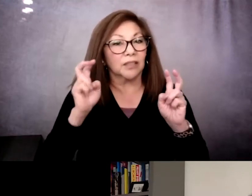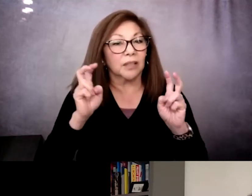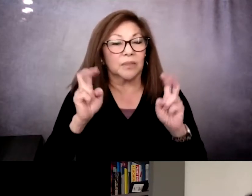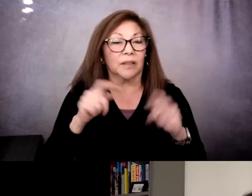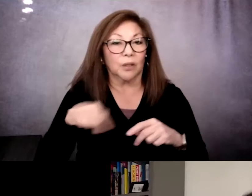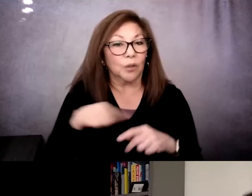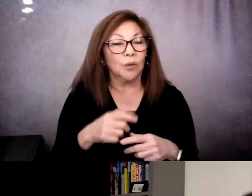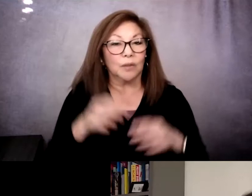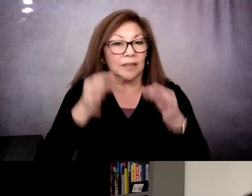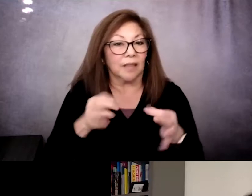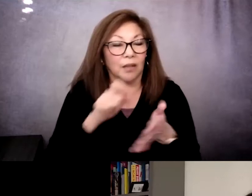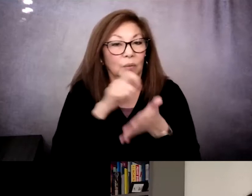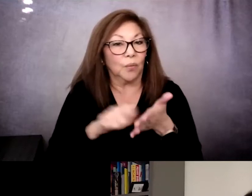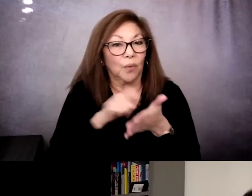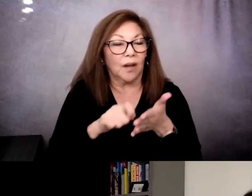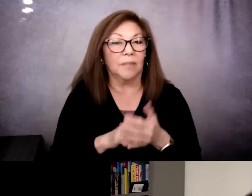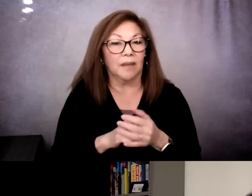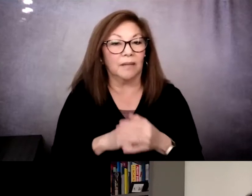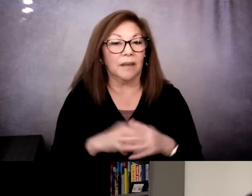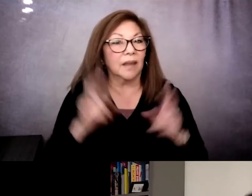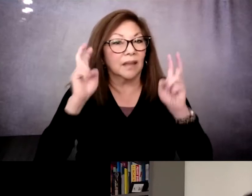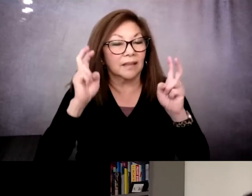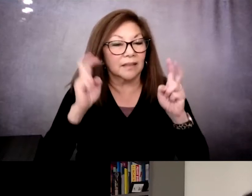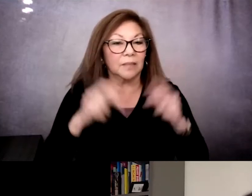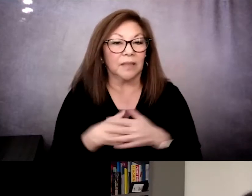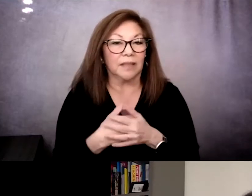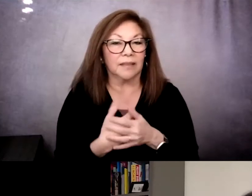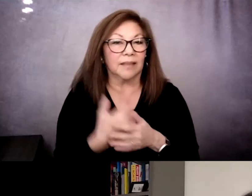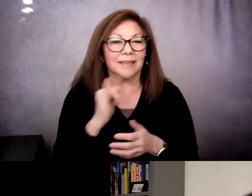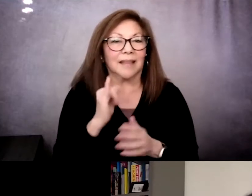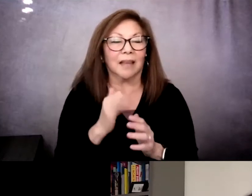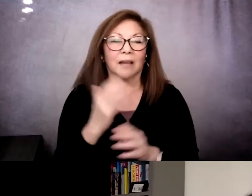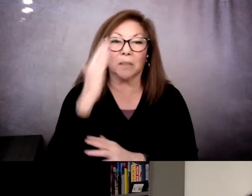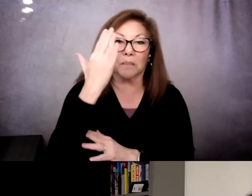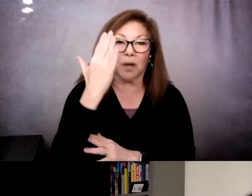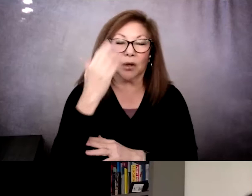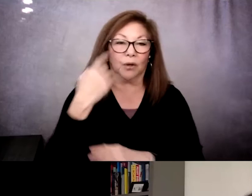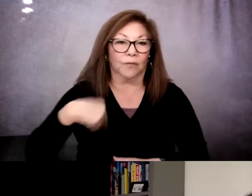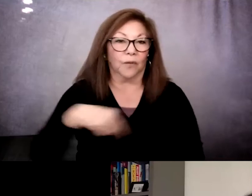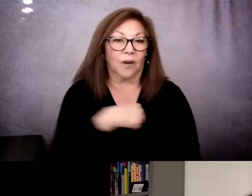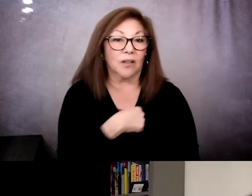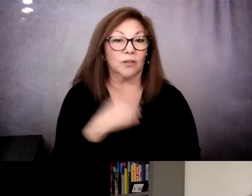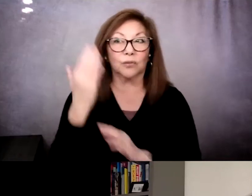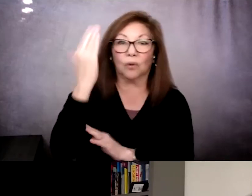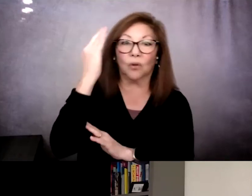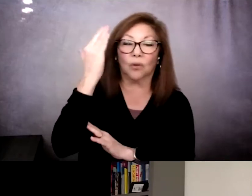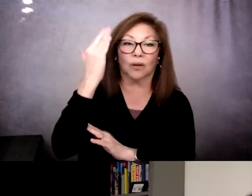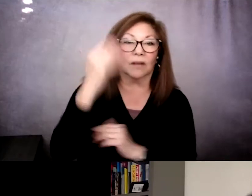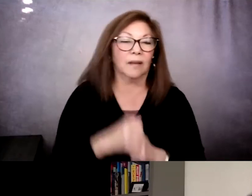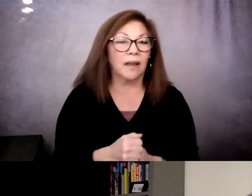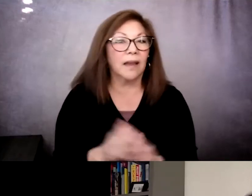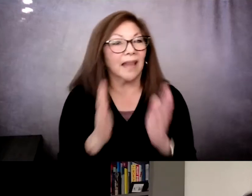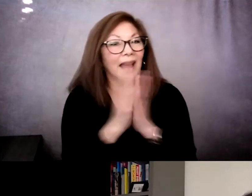about, what they do is they hold a mirror back at us, and they basically